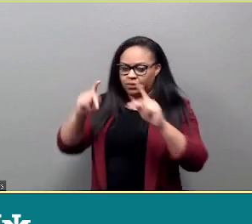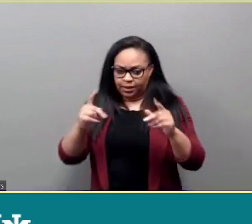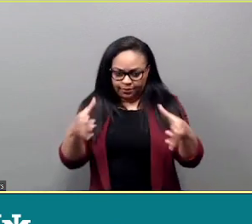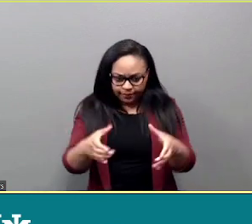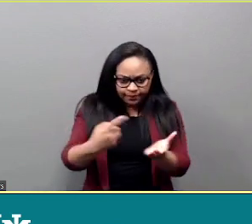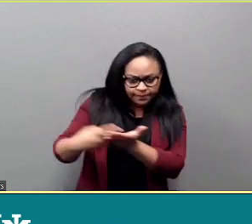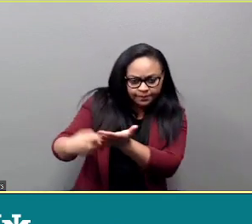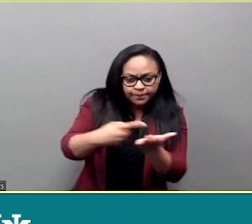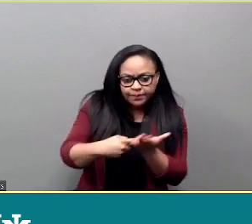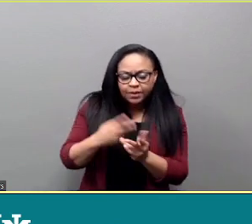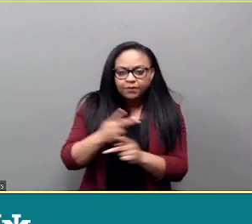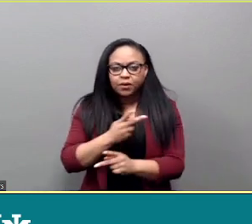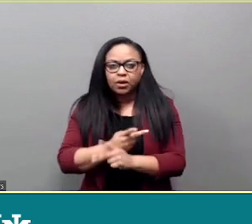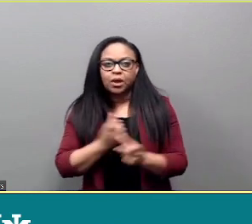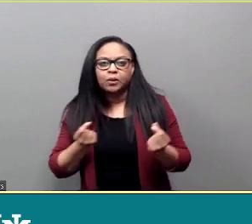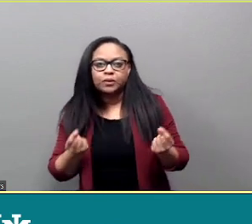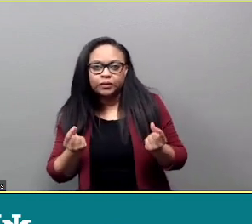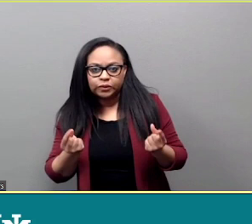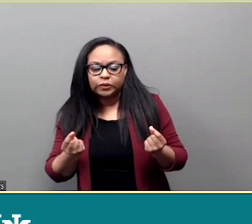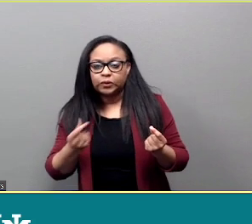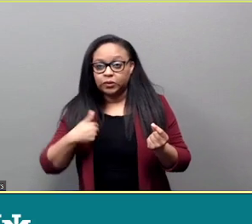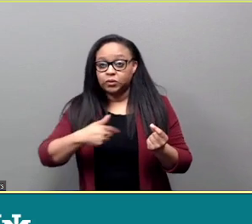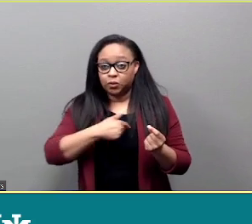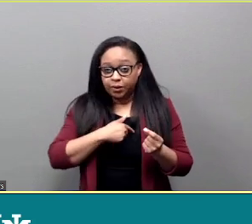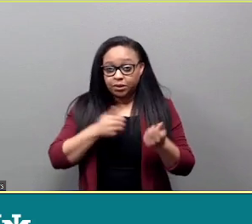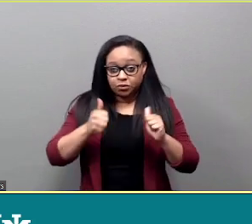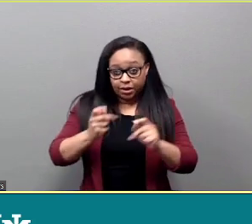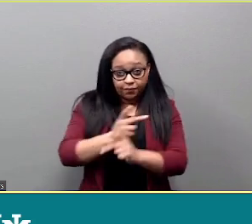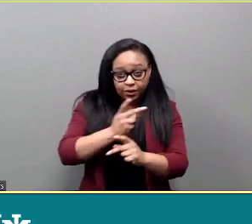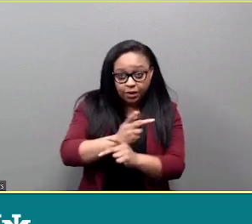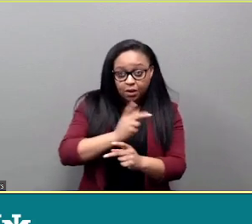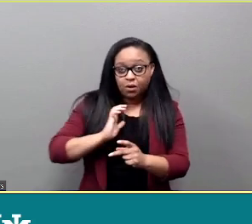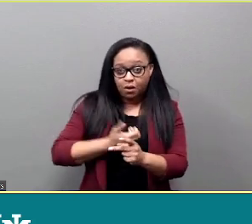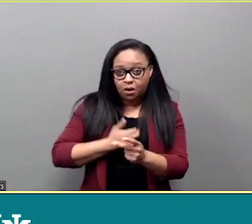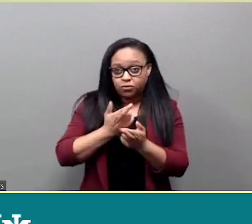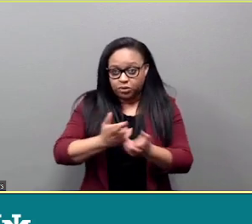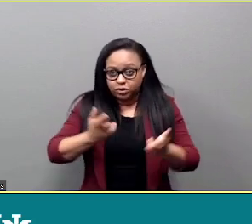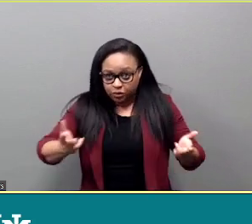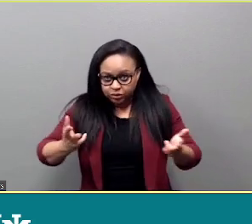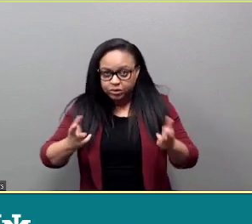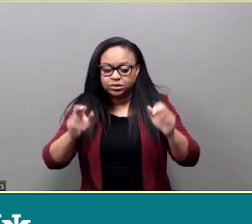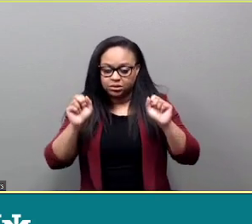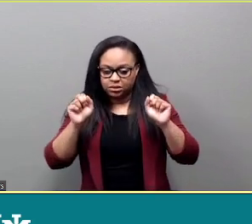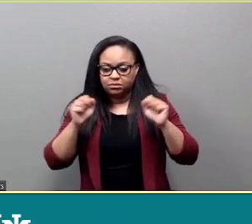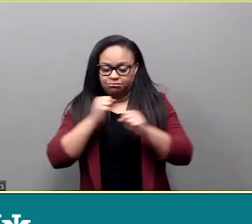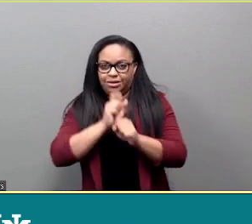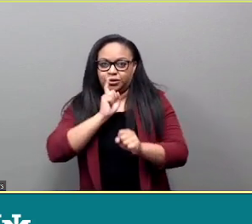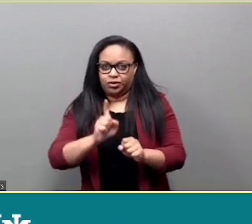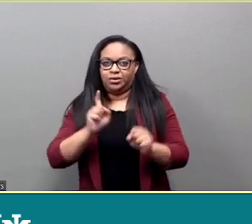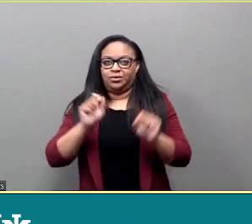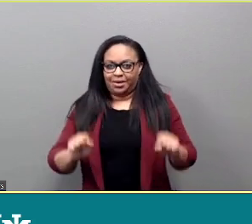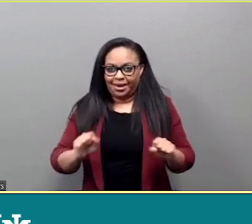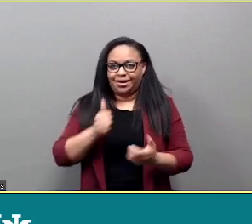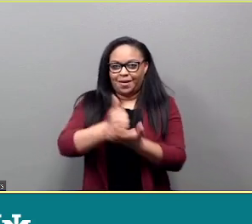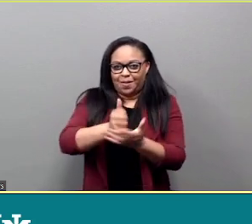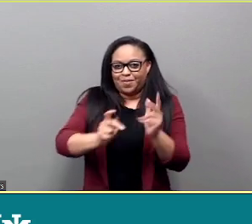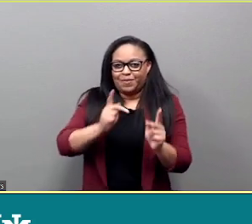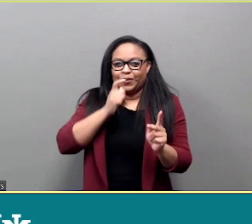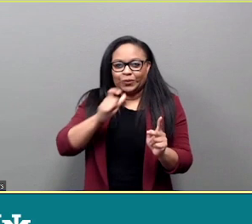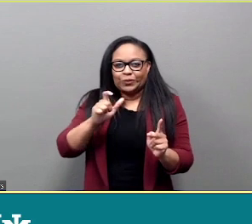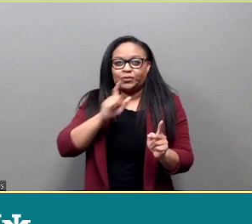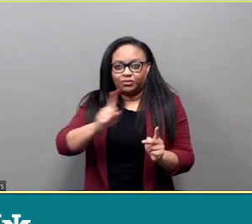for both hospital and staffing needs. We want to make sure that patients are in the hospital only as long as they need to be, because every single